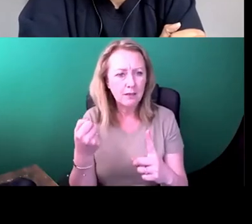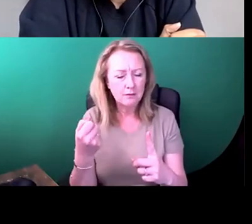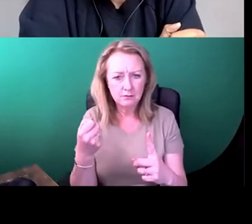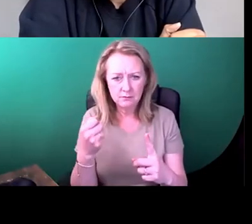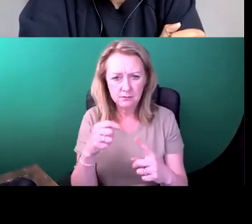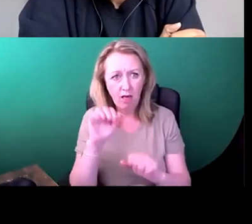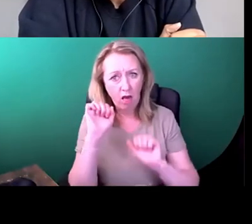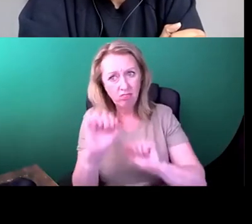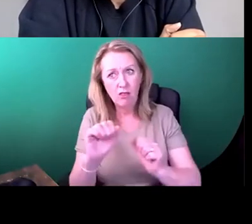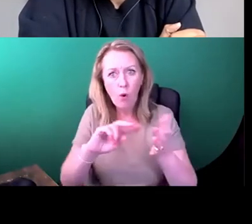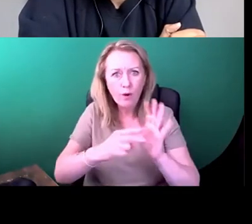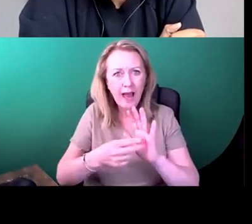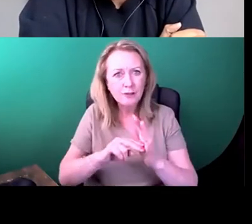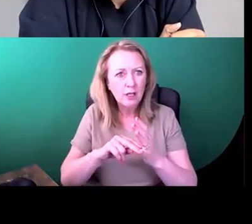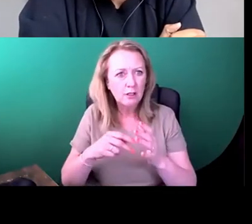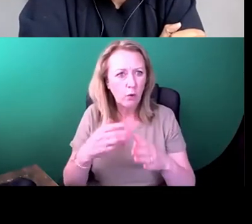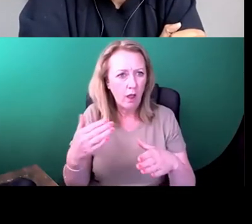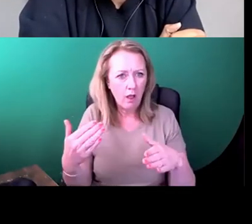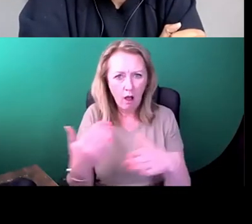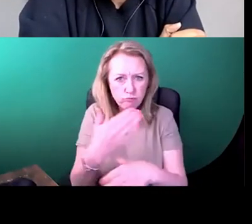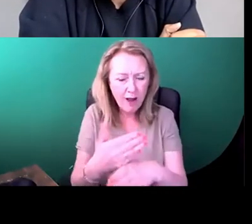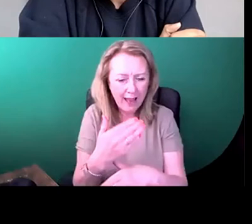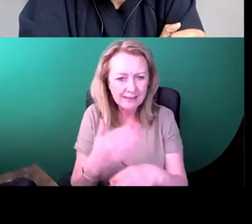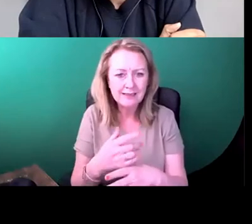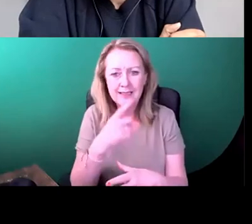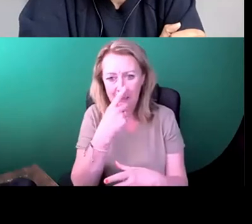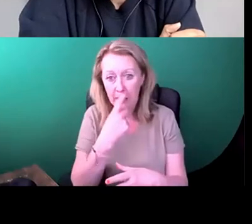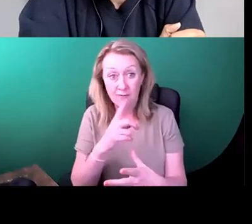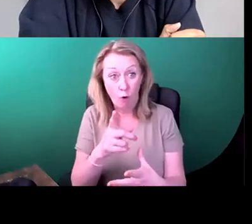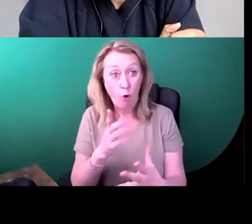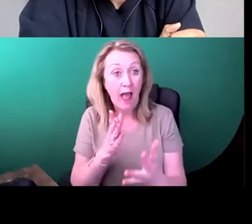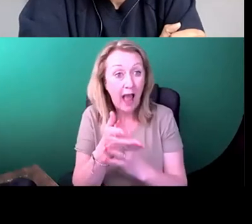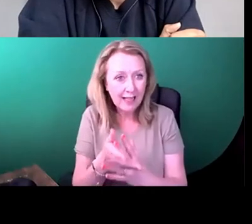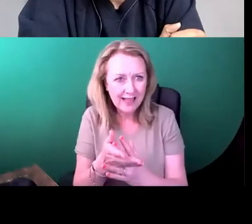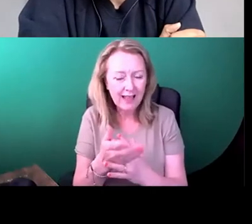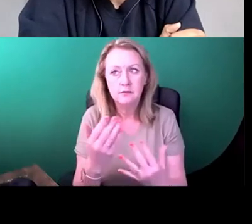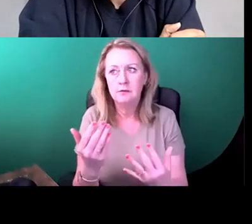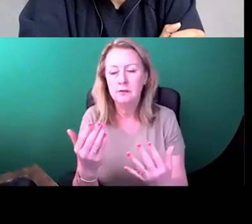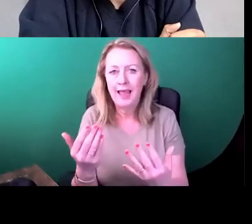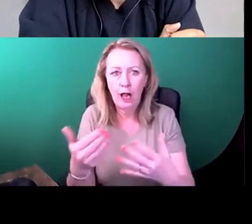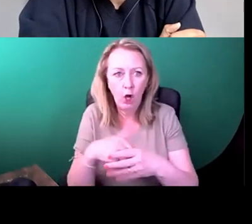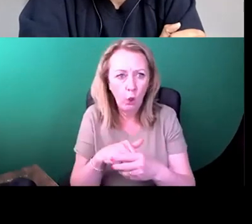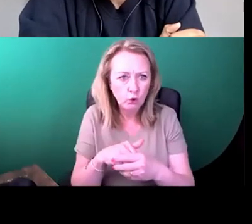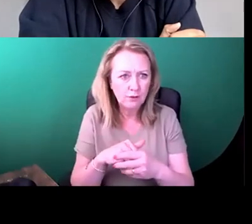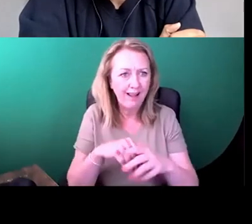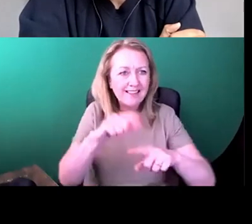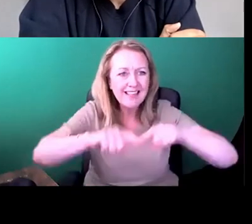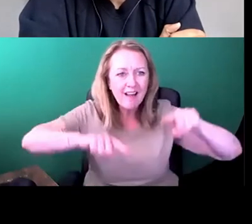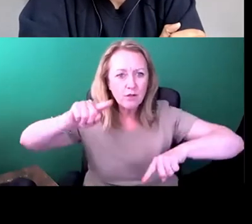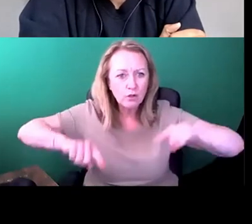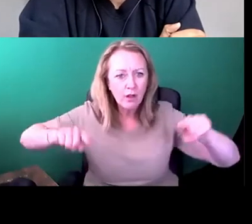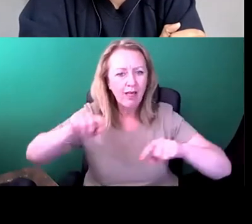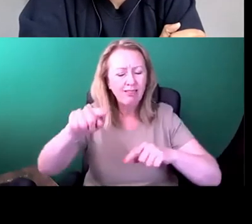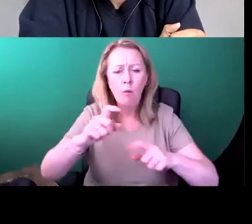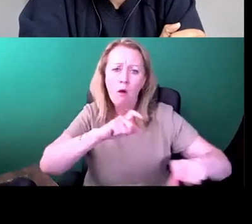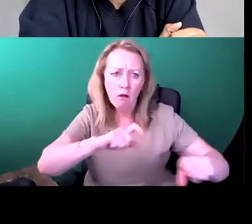the organisation's operations, and in relation to access, inclusion and diversity. They were constantly in a reflexive space